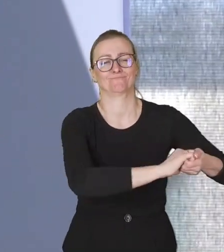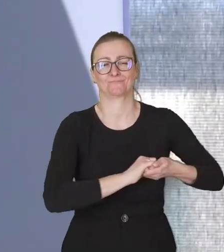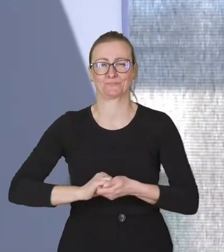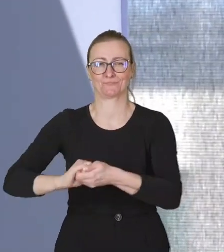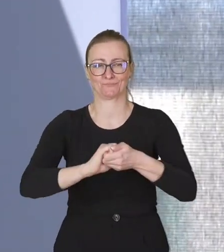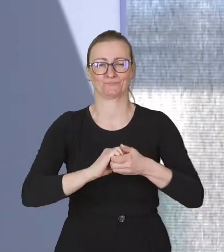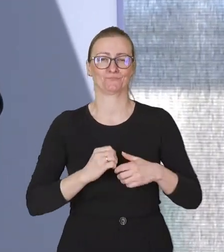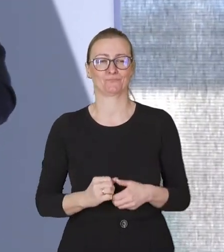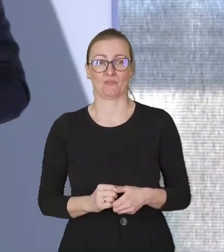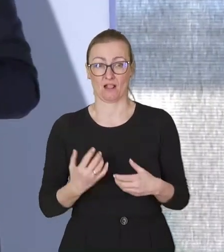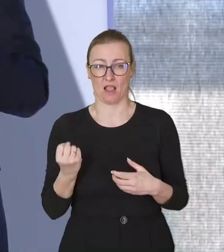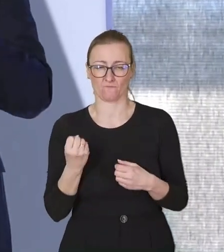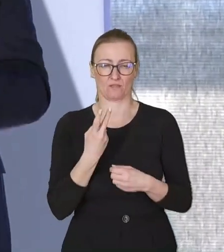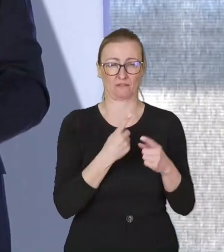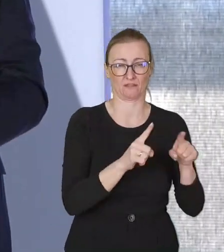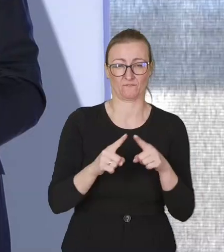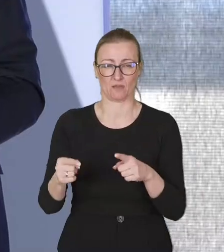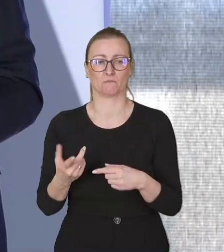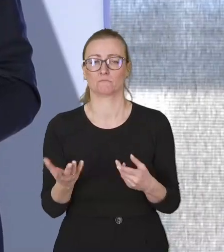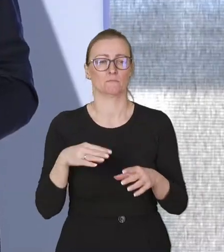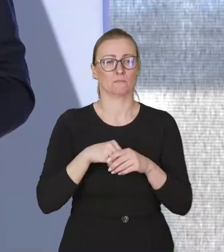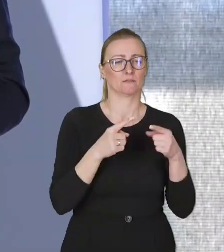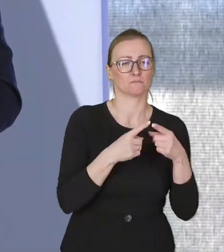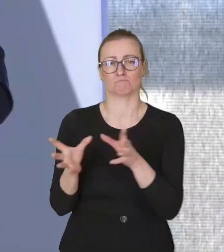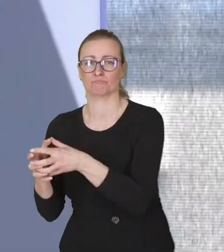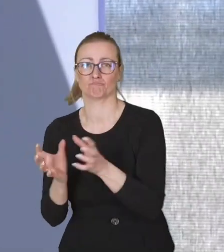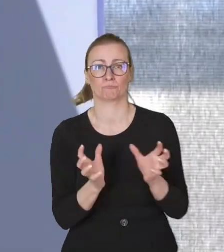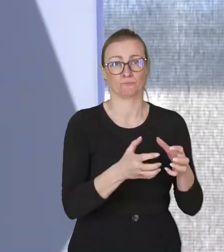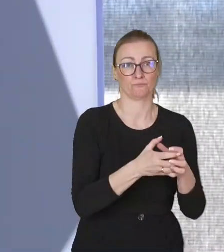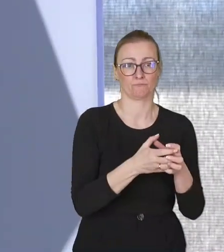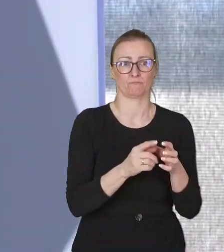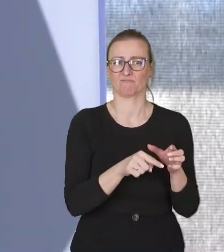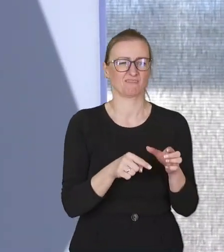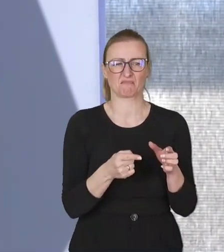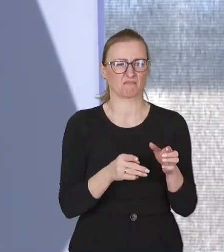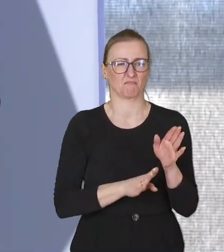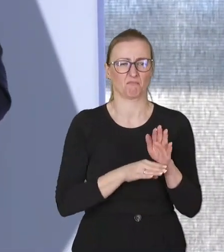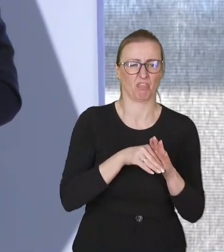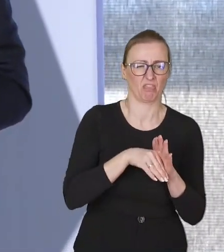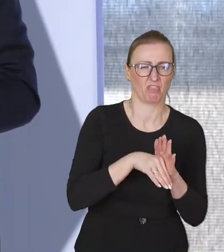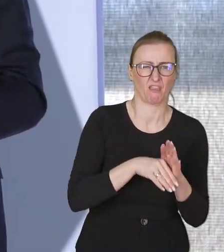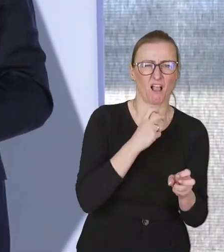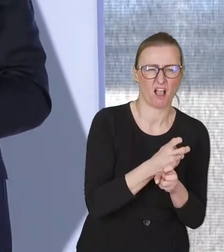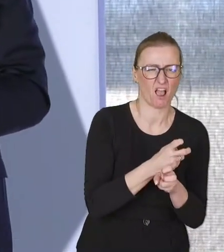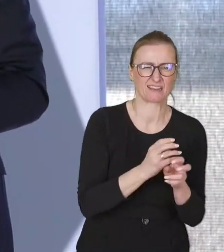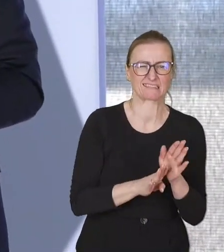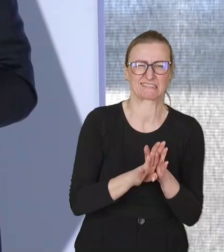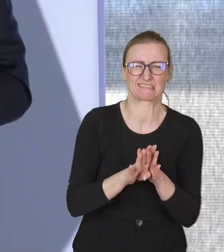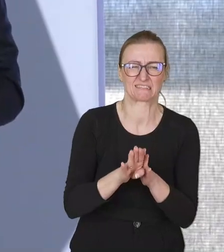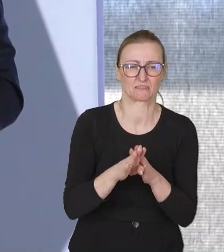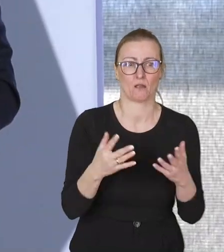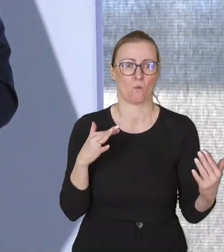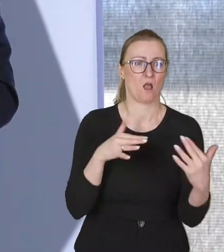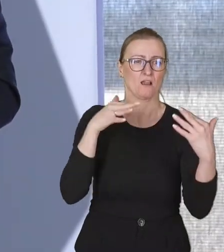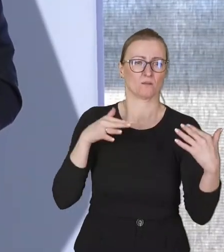on the film. The factors like the war on Ukraine or COVID-19 were emerging, and